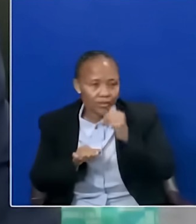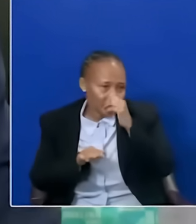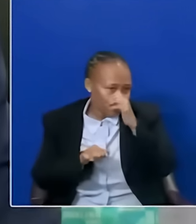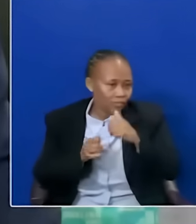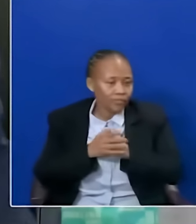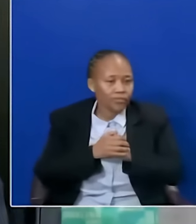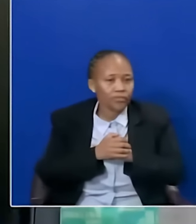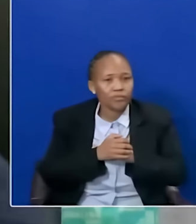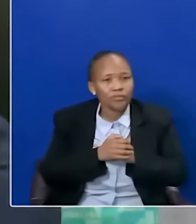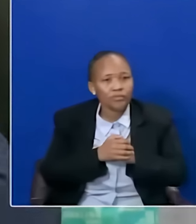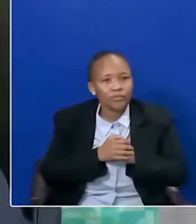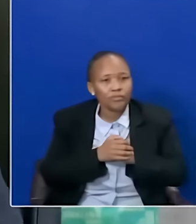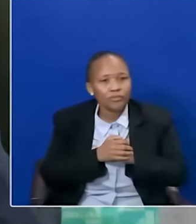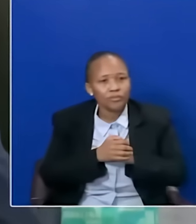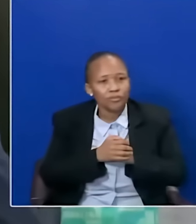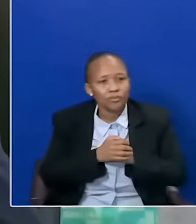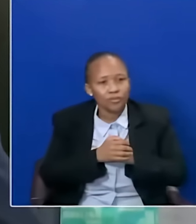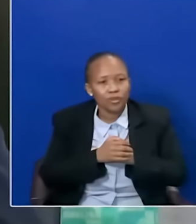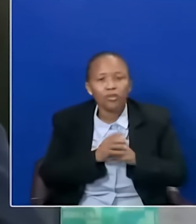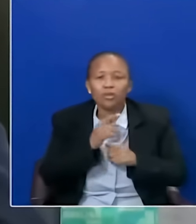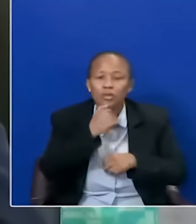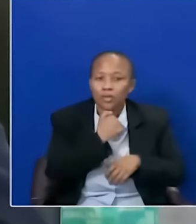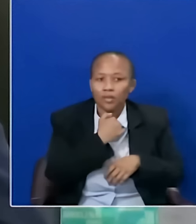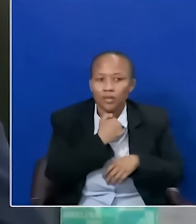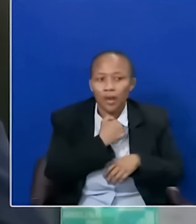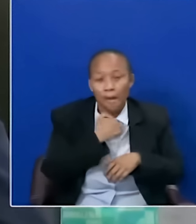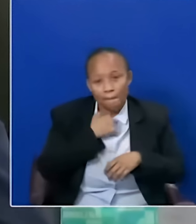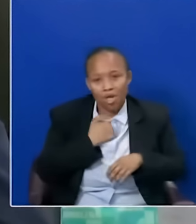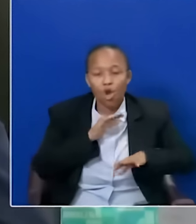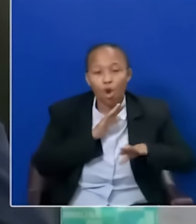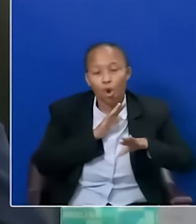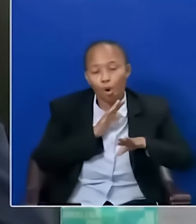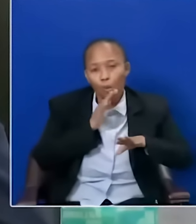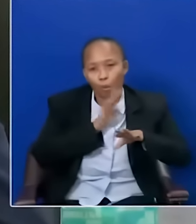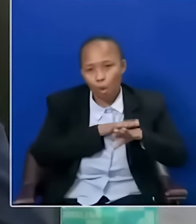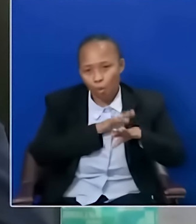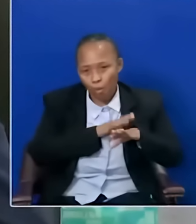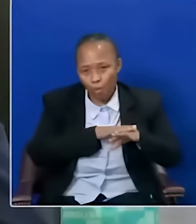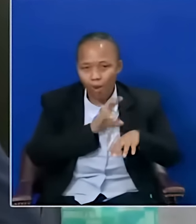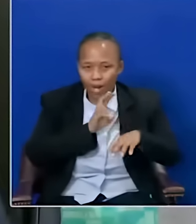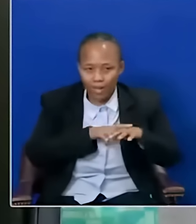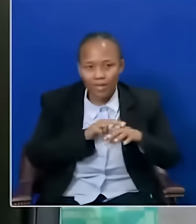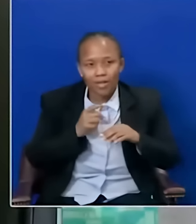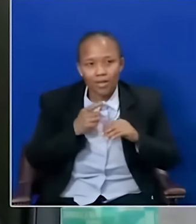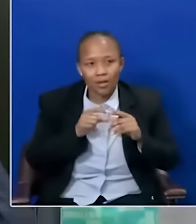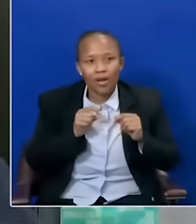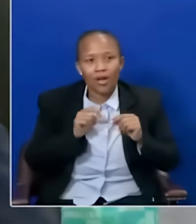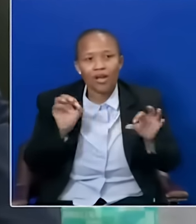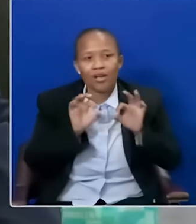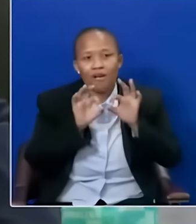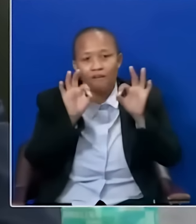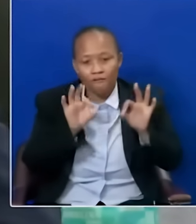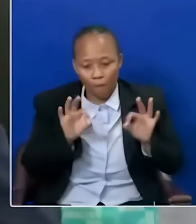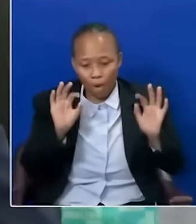I had to go further to check the comparison mic form in the case file with